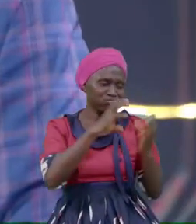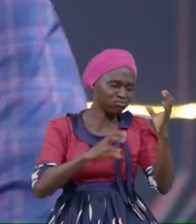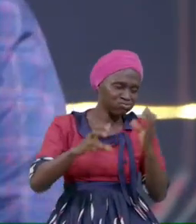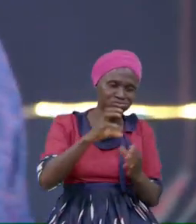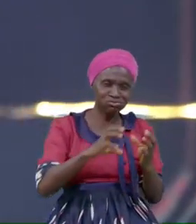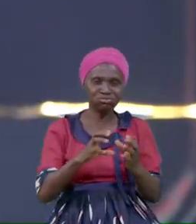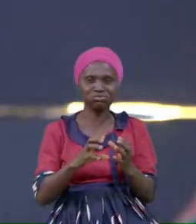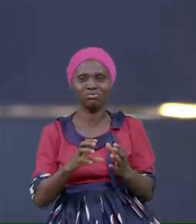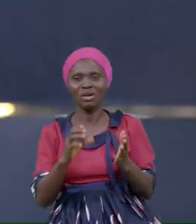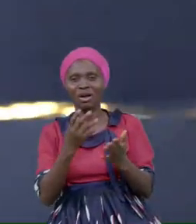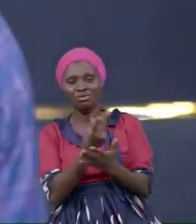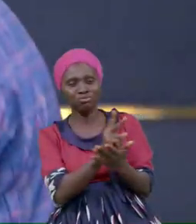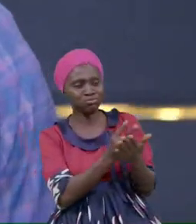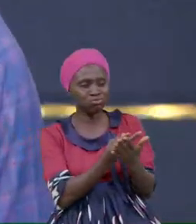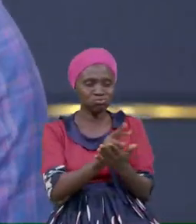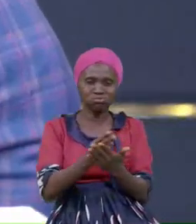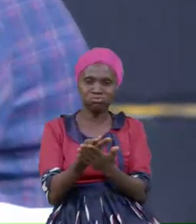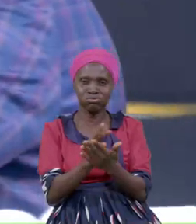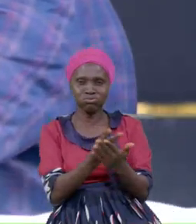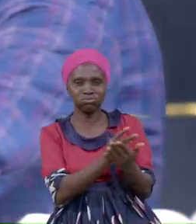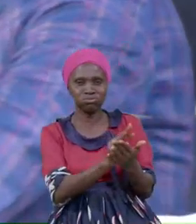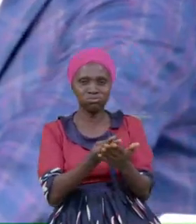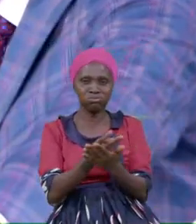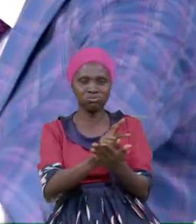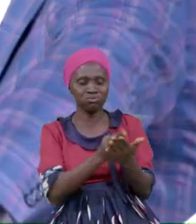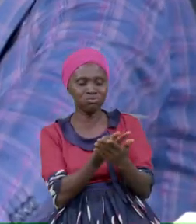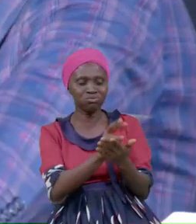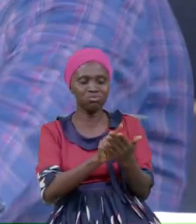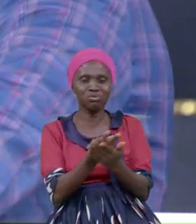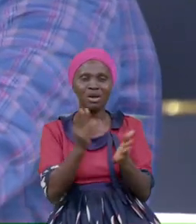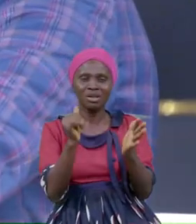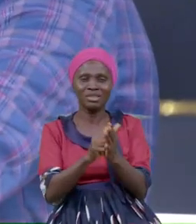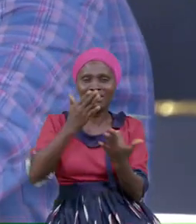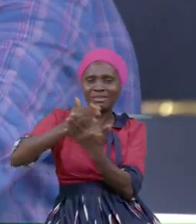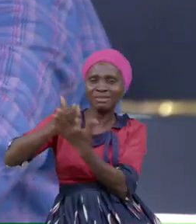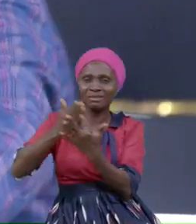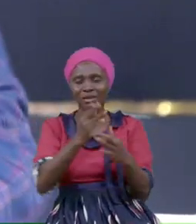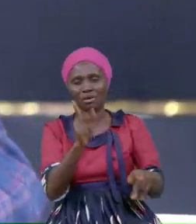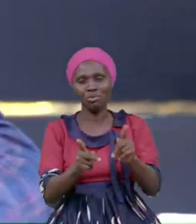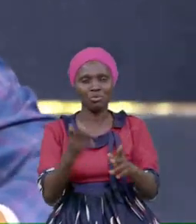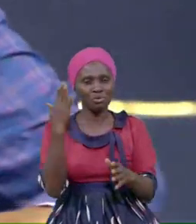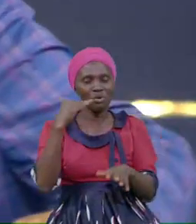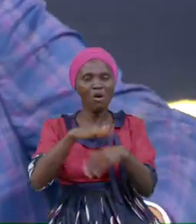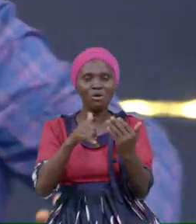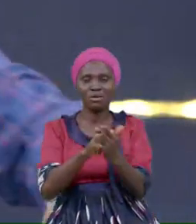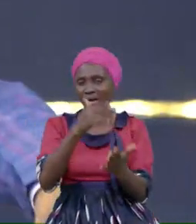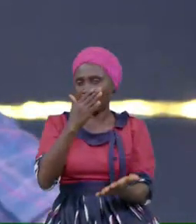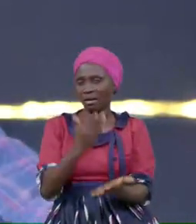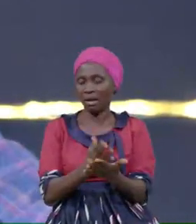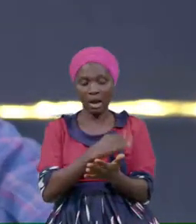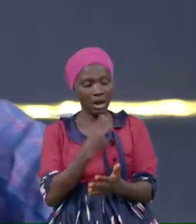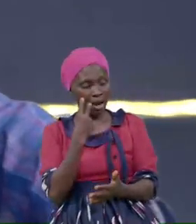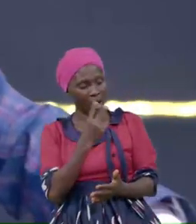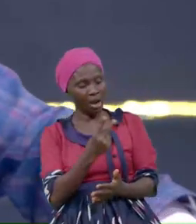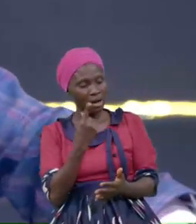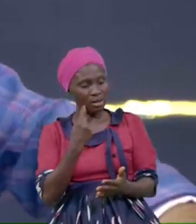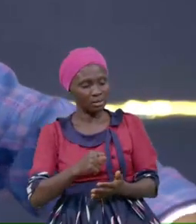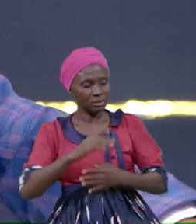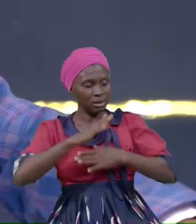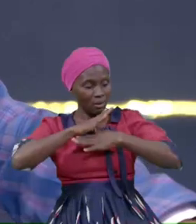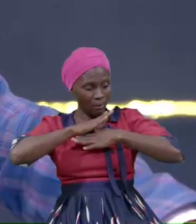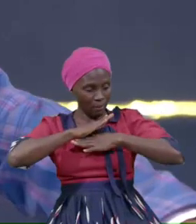and there and they do various things. He got there, he saw the gentleness, and he saw the